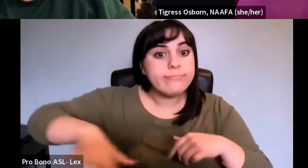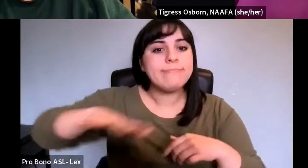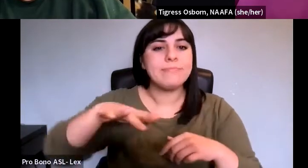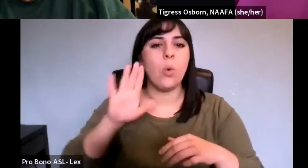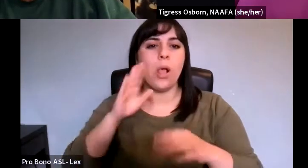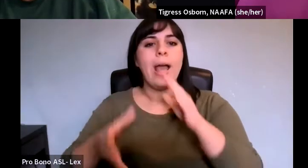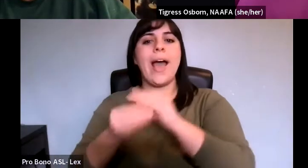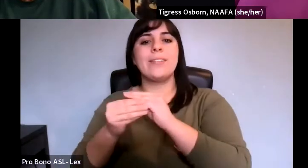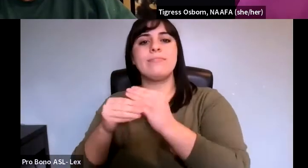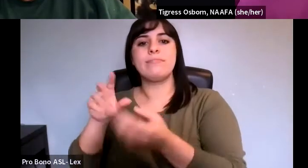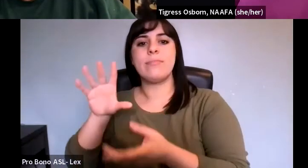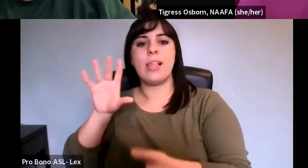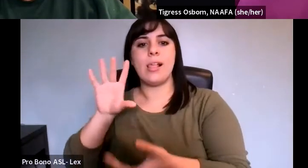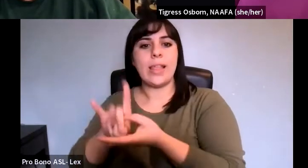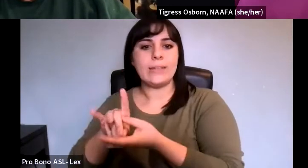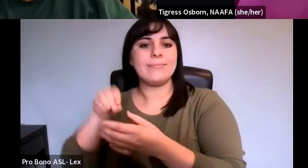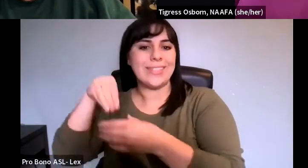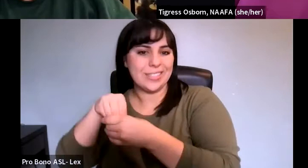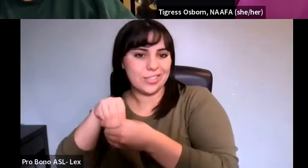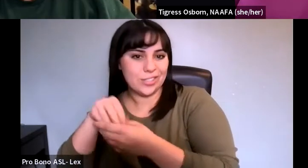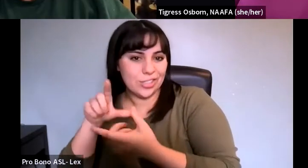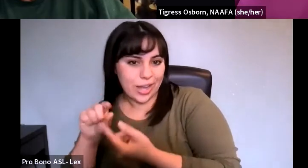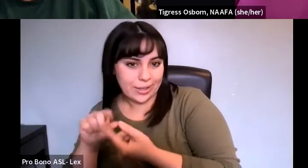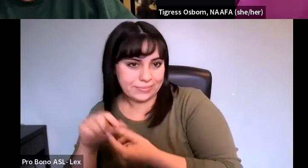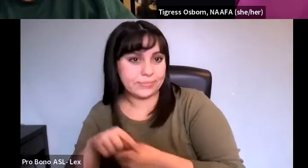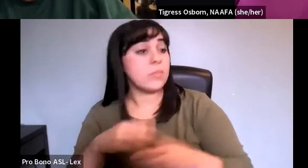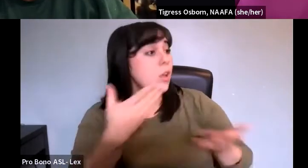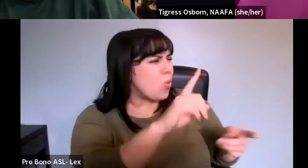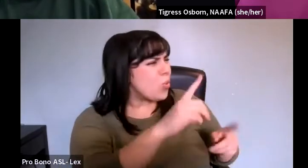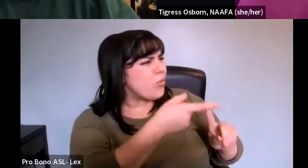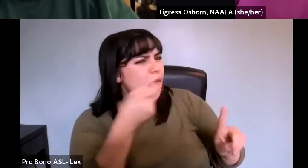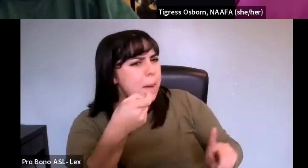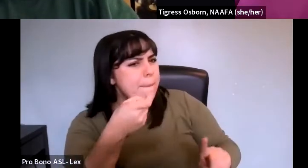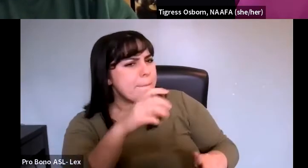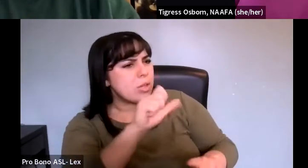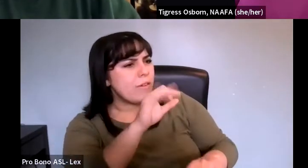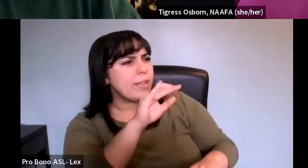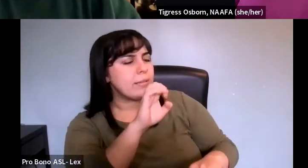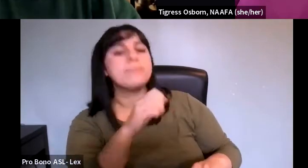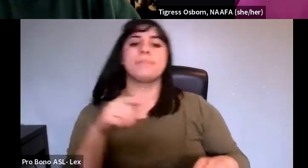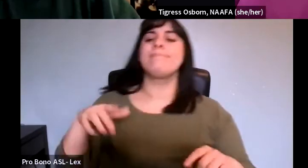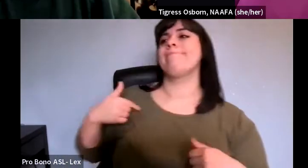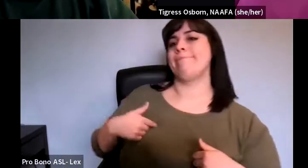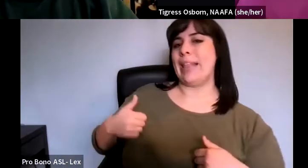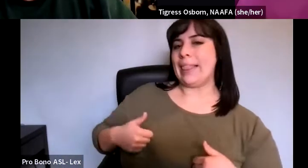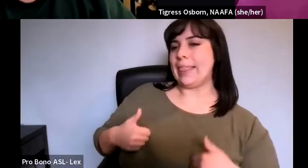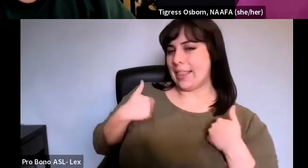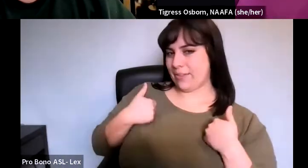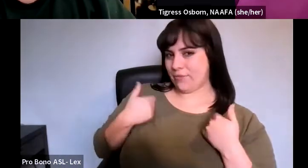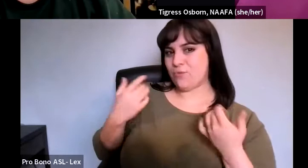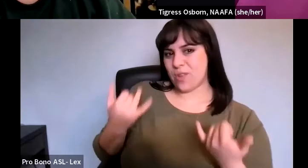from today? Oh, I am in London, England. So I'm on the home turf of all the colonizers.